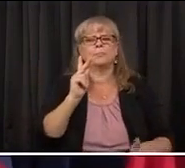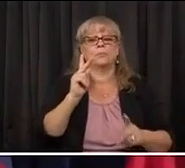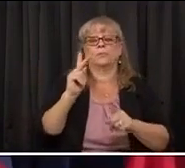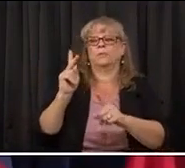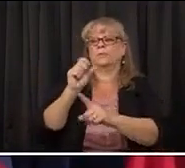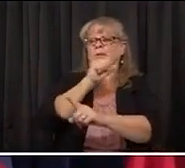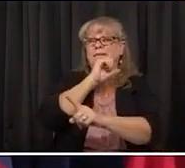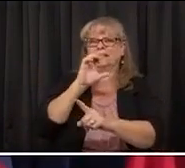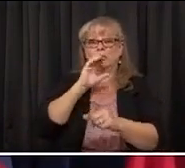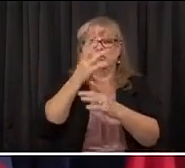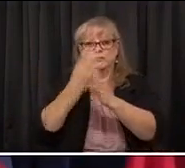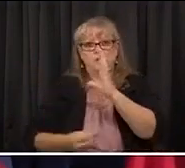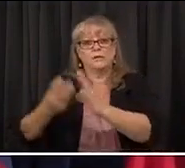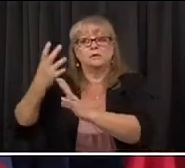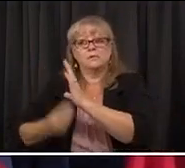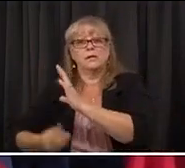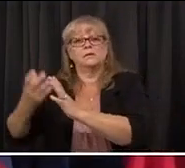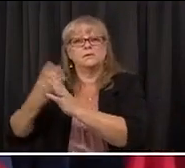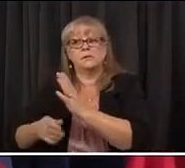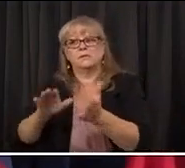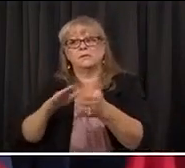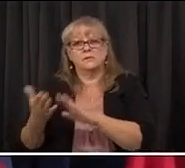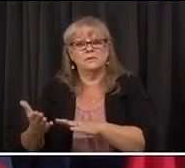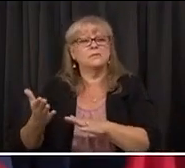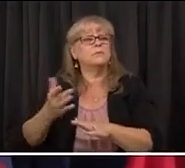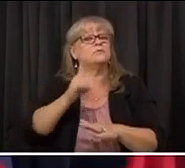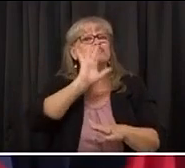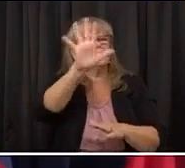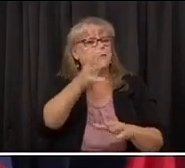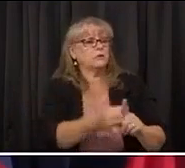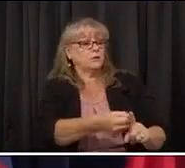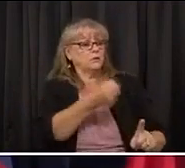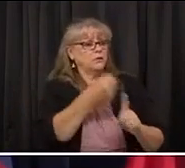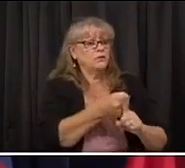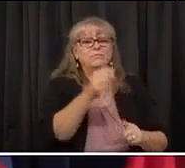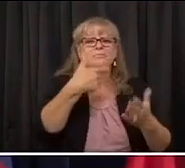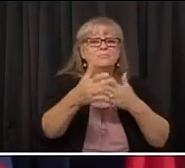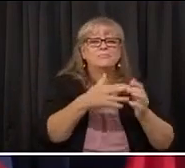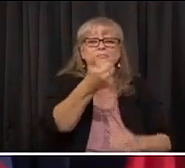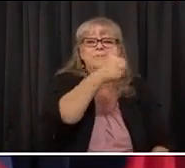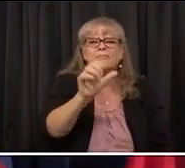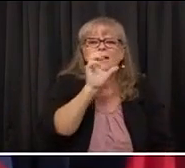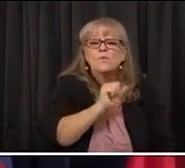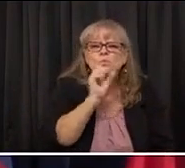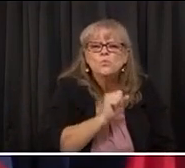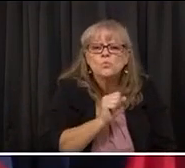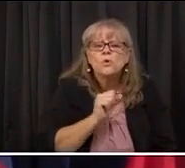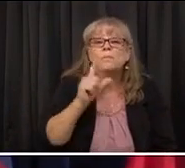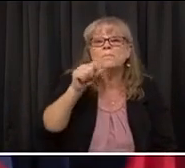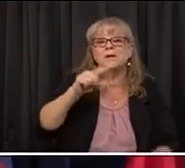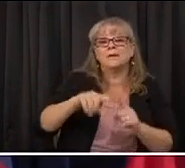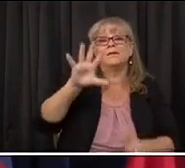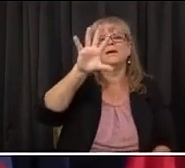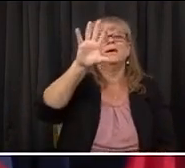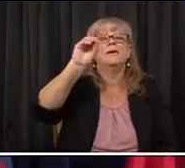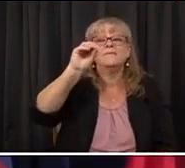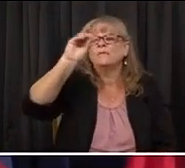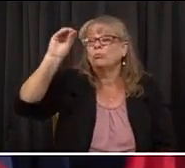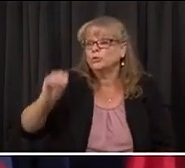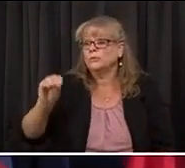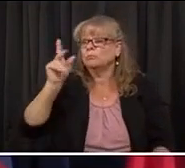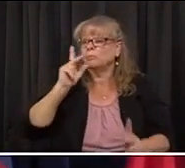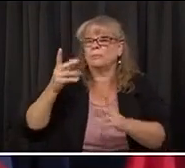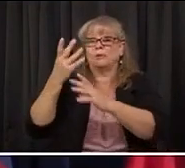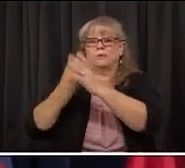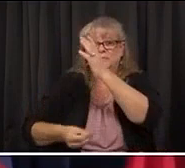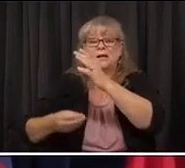ages, but just over half have been among older Coloradans. And that's why we assembled the residential care strike team in